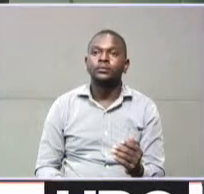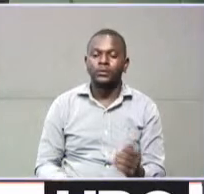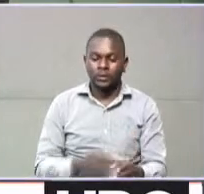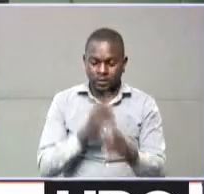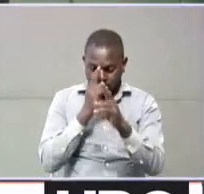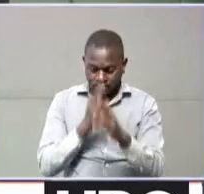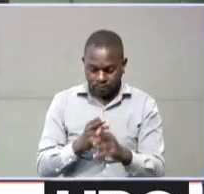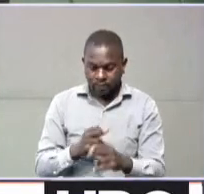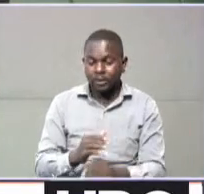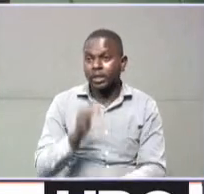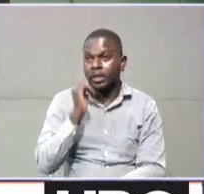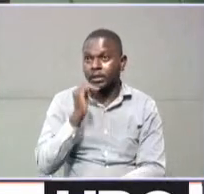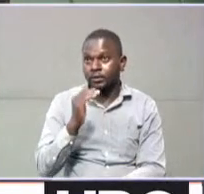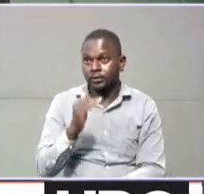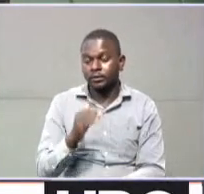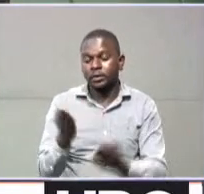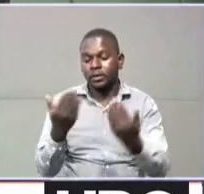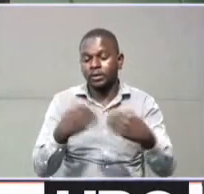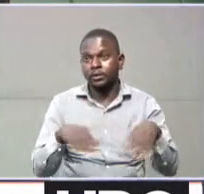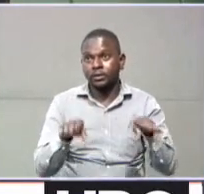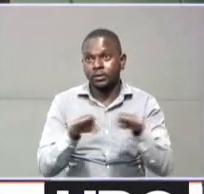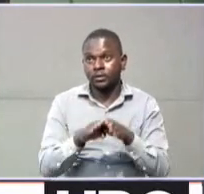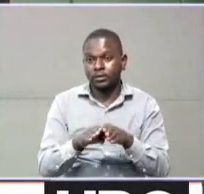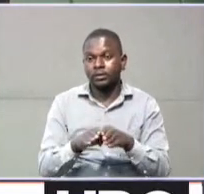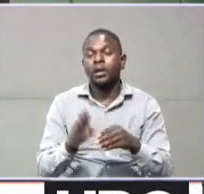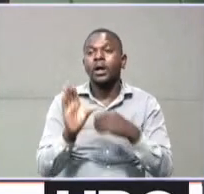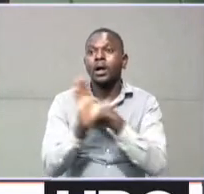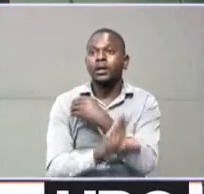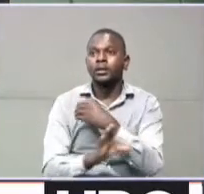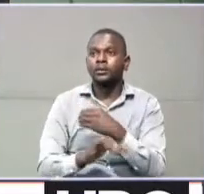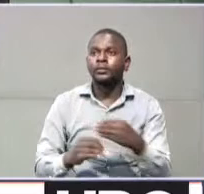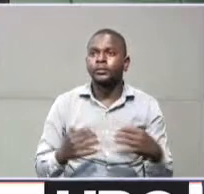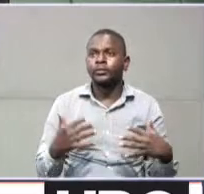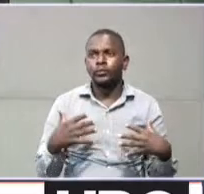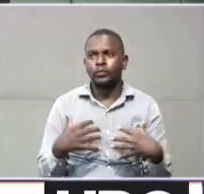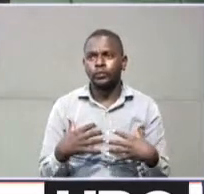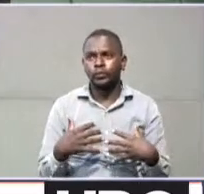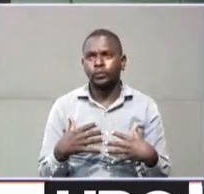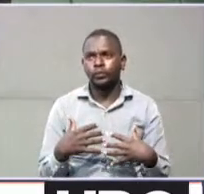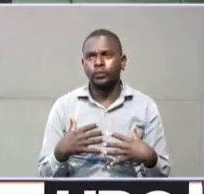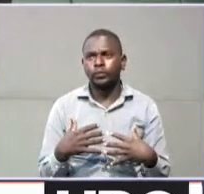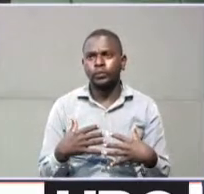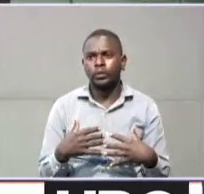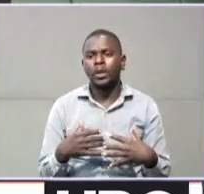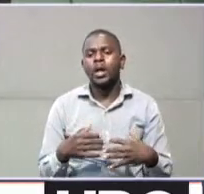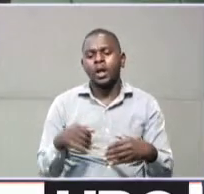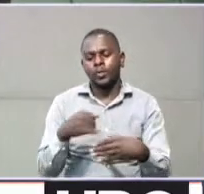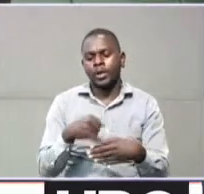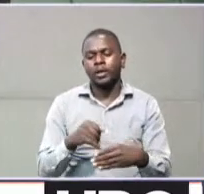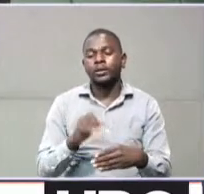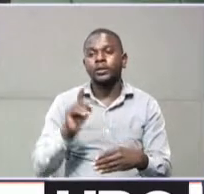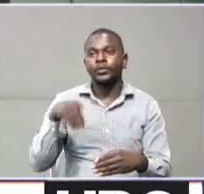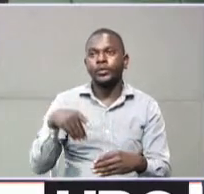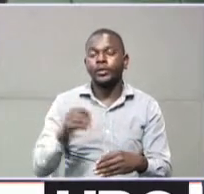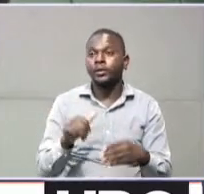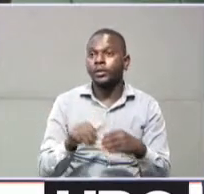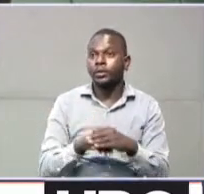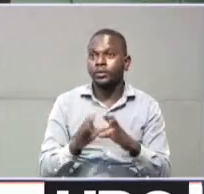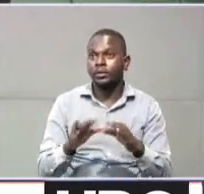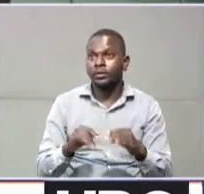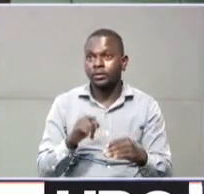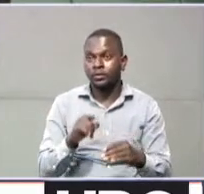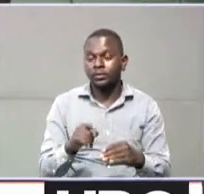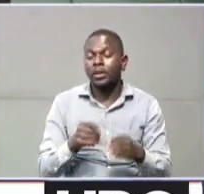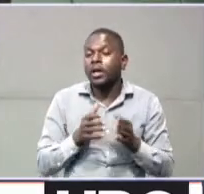write an arrow speaker they said agreement has caused the countrywide anxiety among members of the democratic party it being